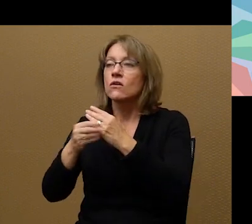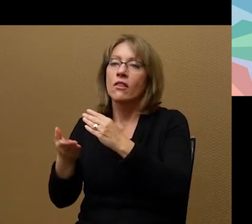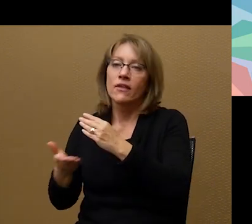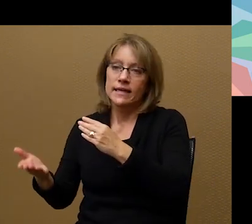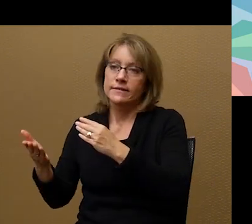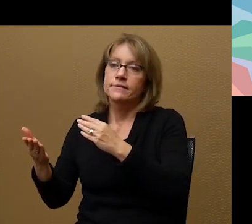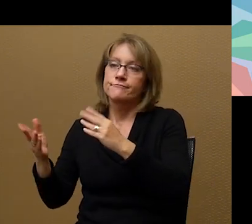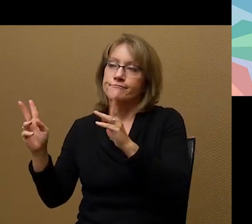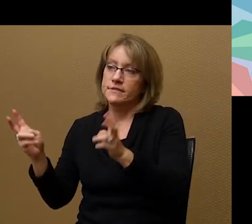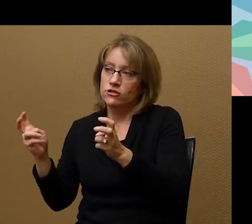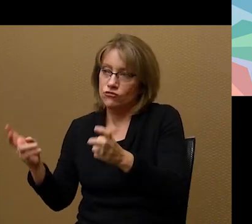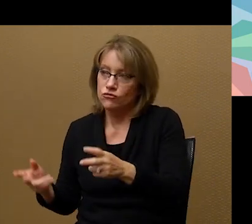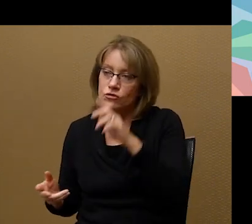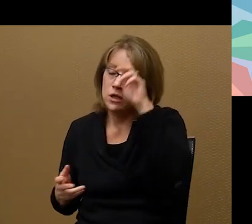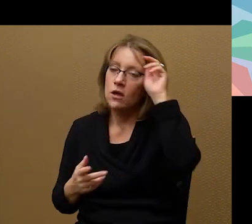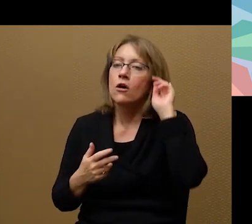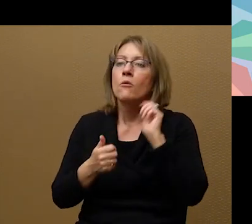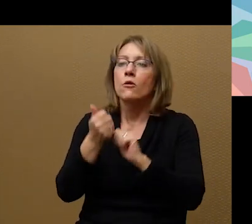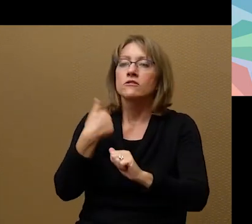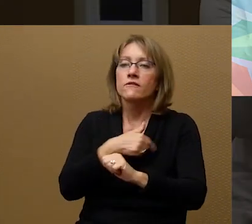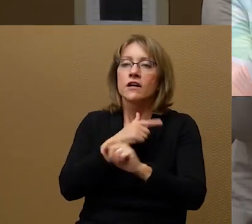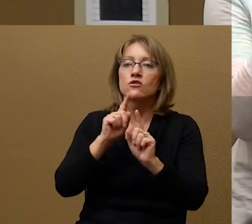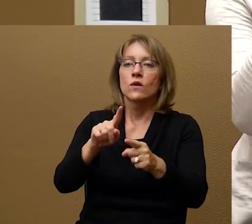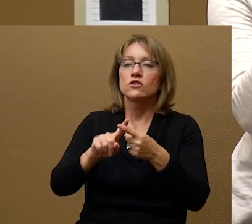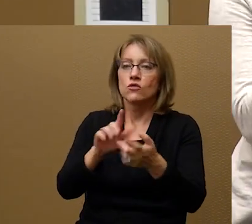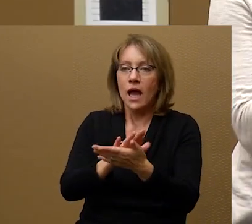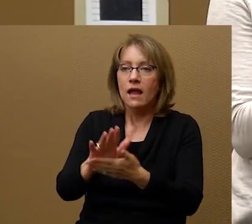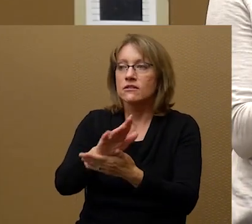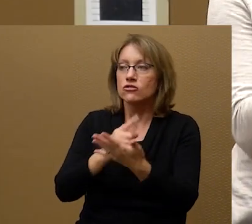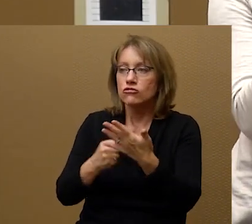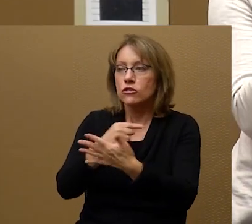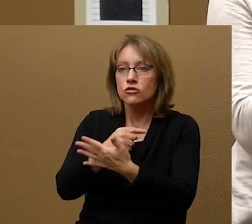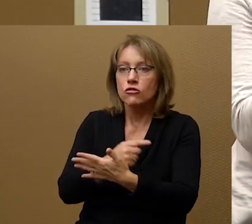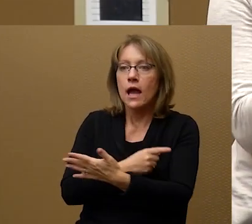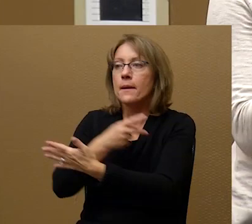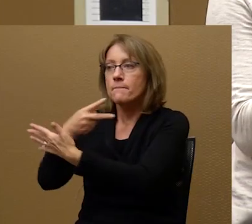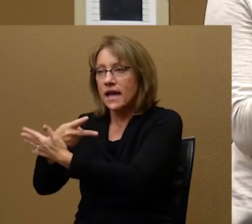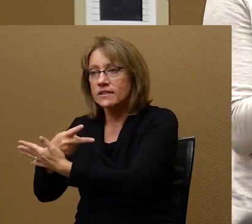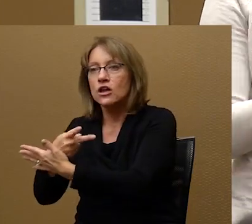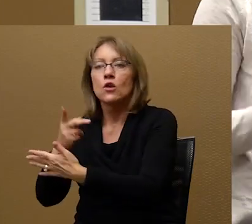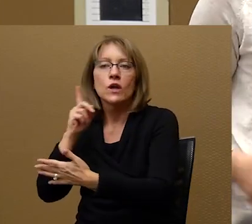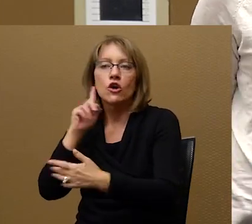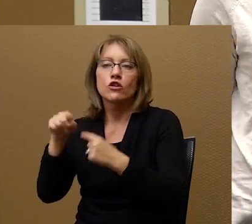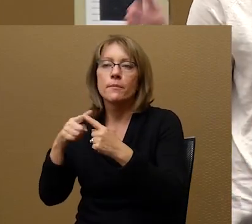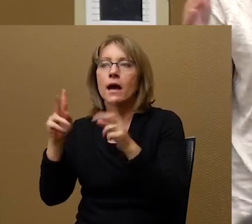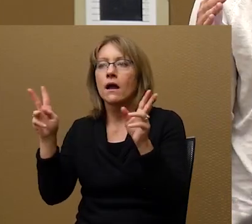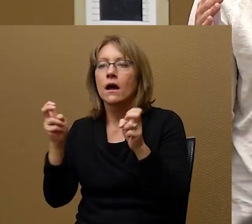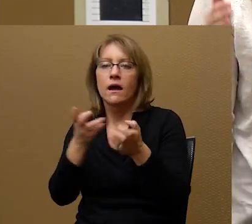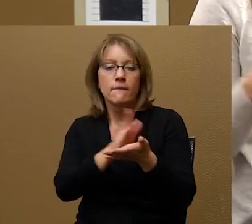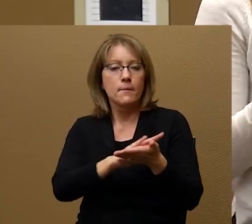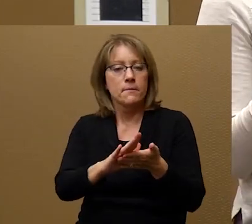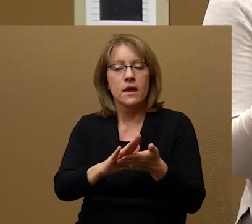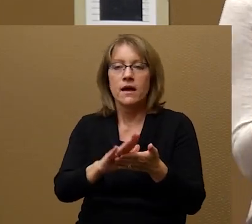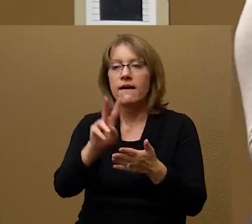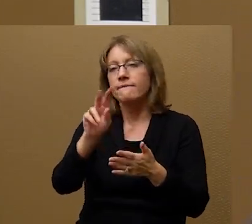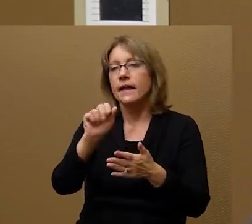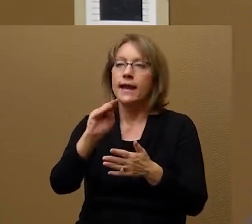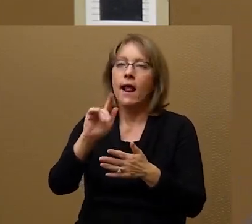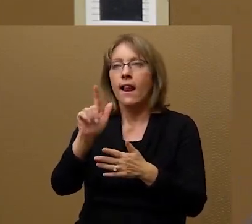college or undergrad in our master's program, and we learned about those vanilla deaf kids. We didn't learn about the deaf